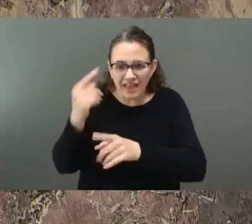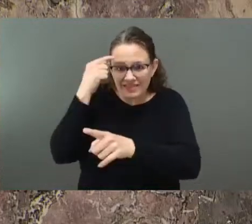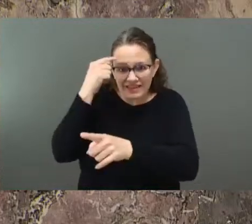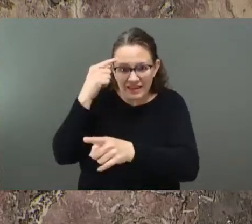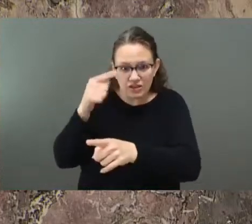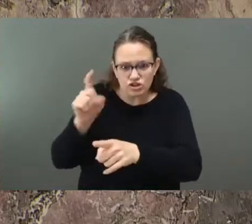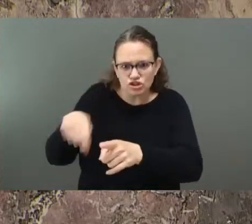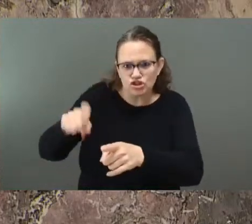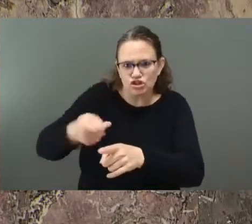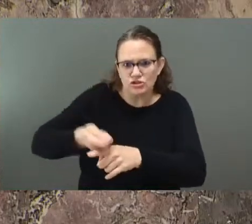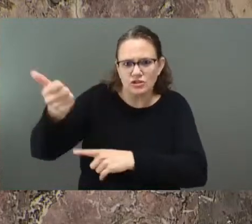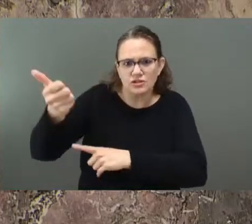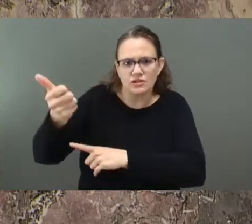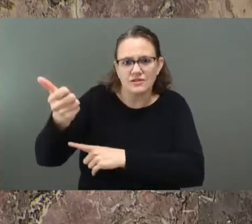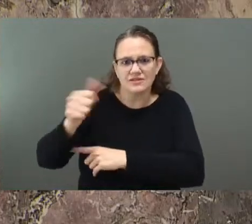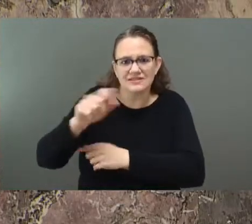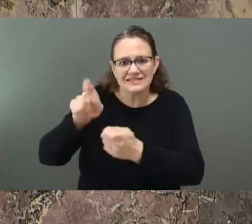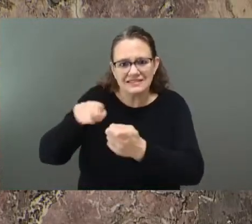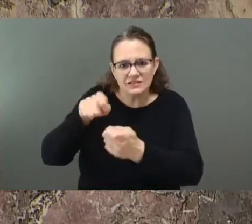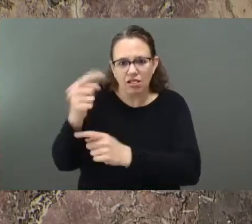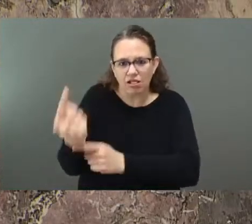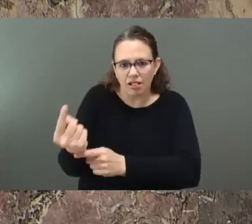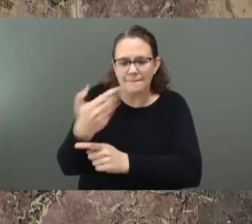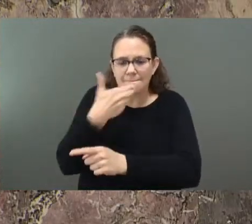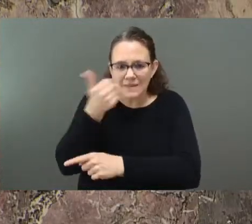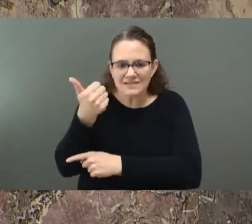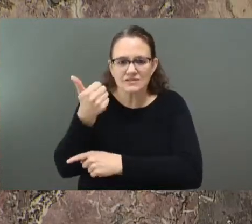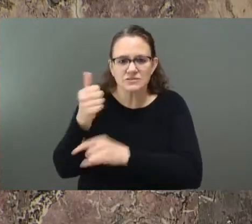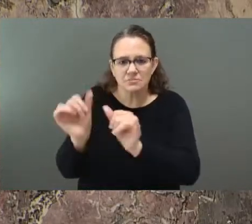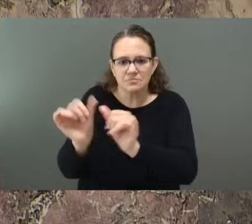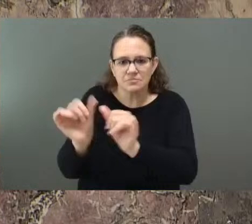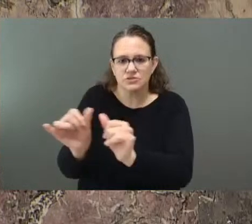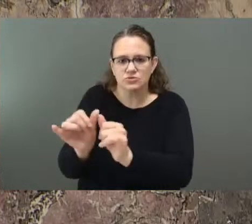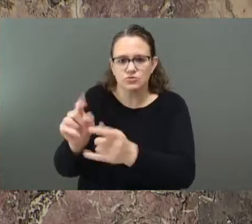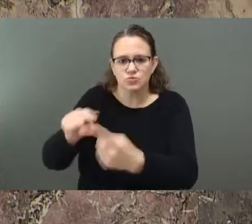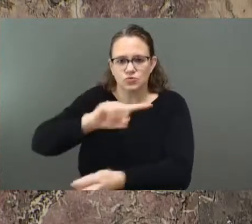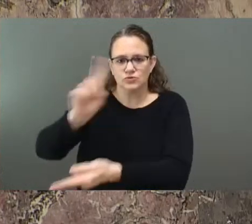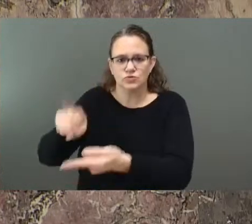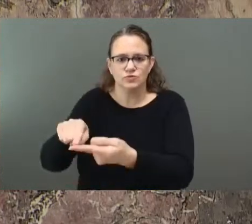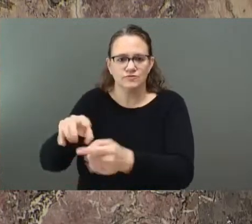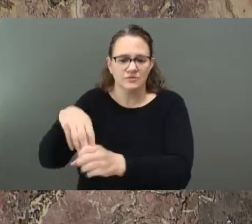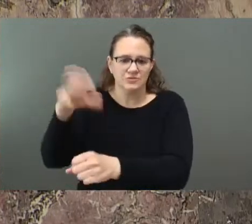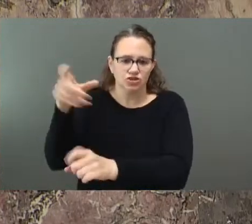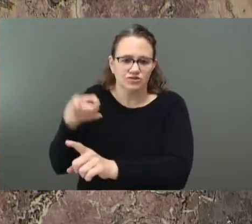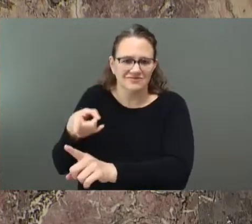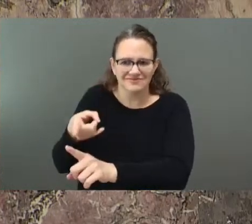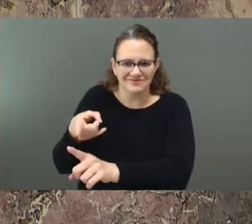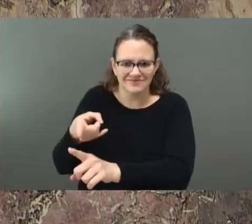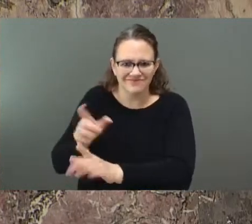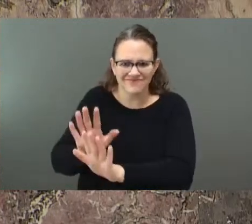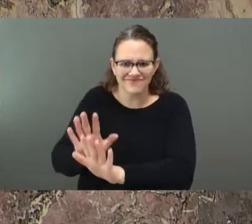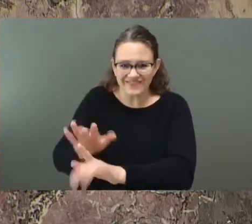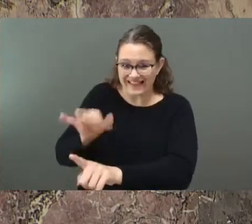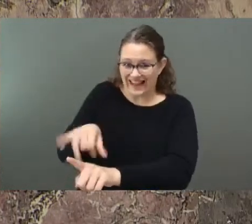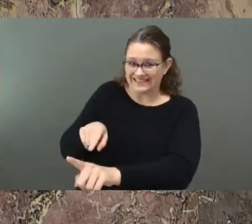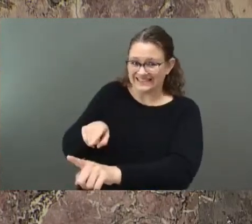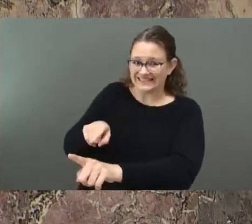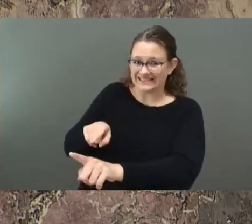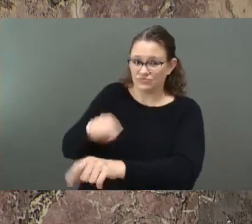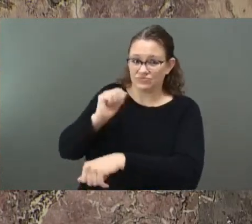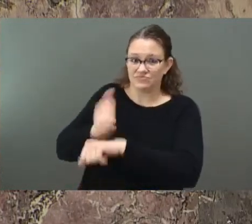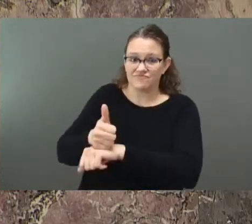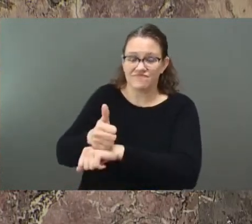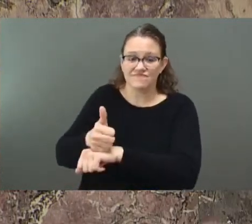had to reduce emissions in British Columbia. They brought in the carbon tax. They watched the Conservatives turn their back on their carbon